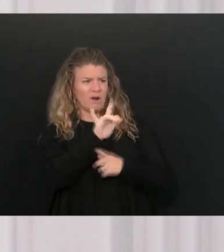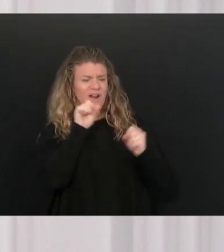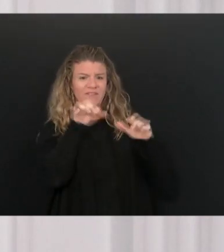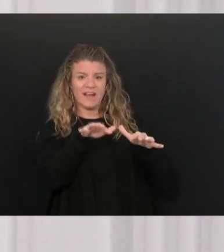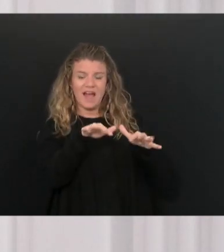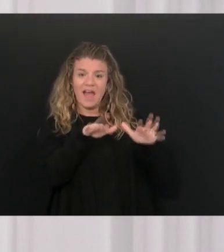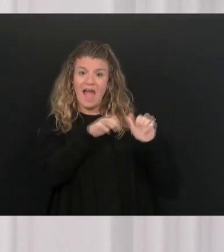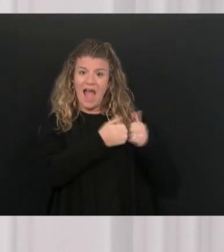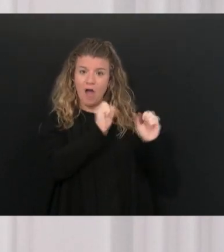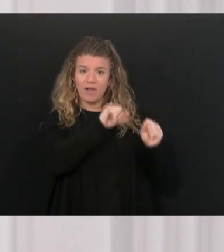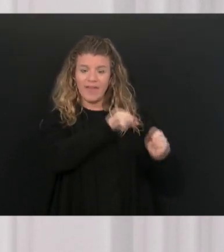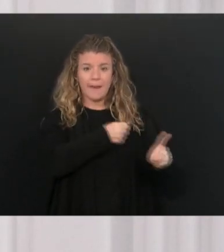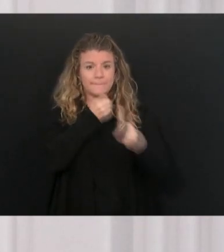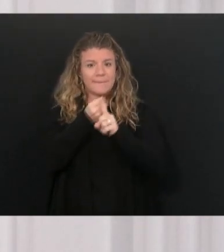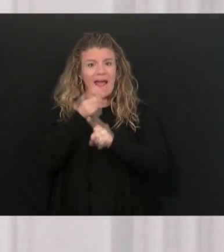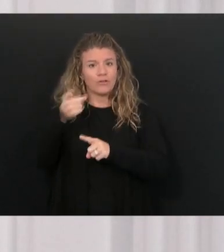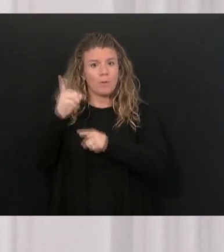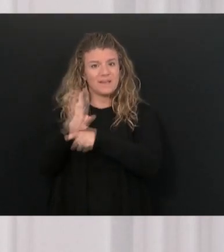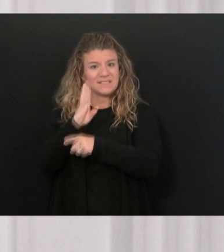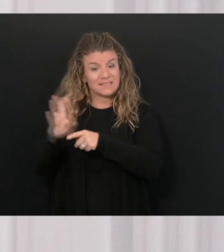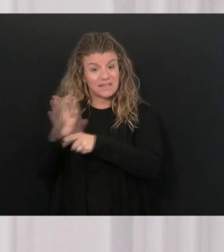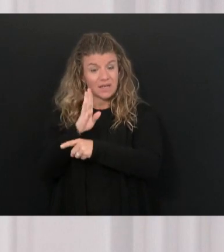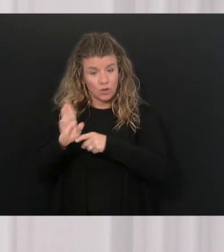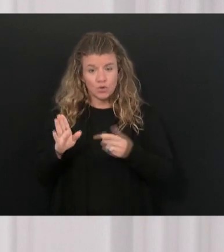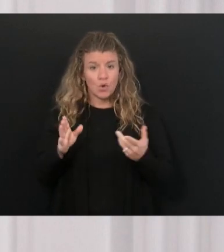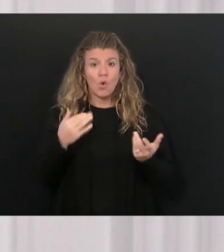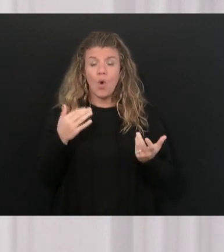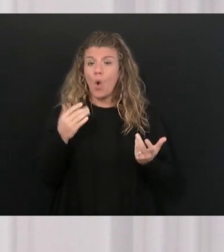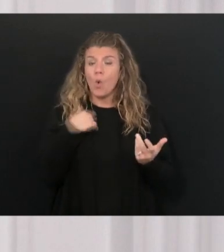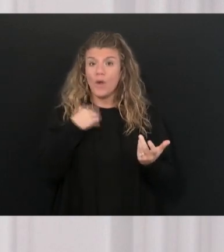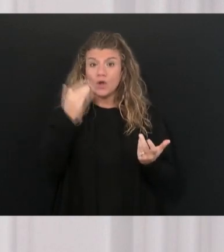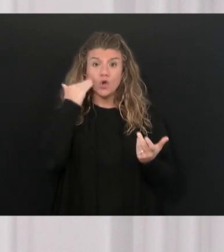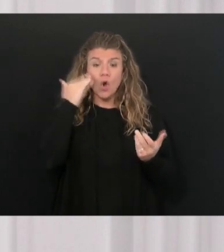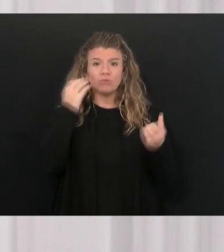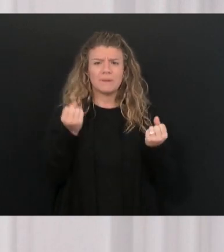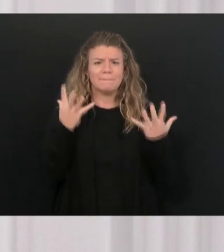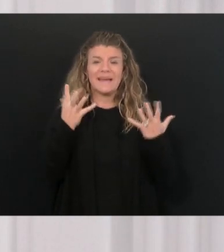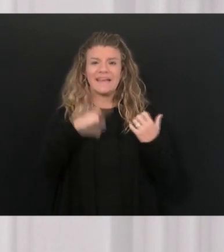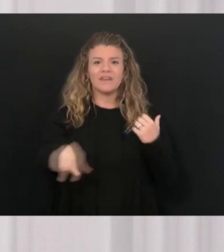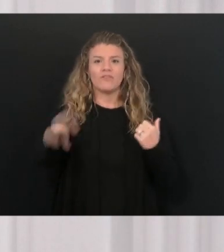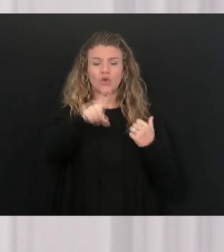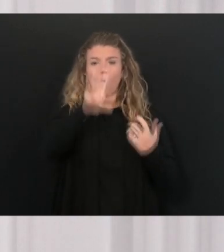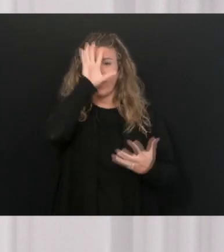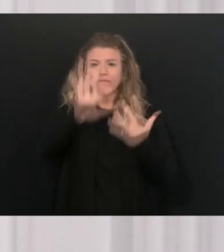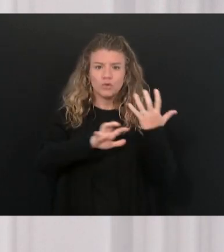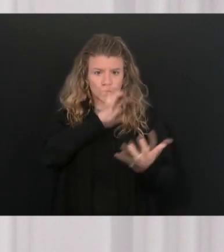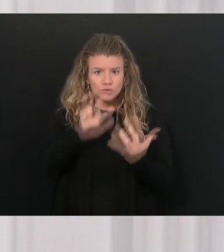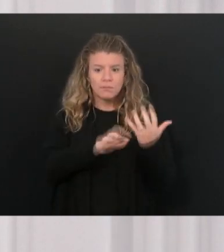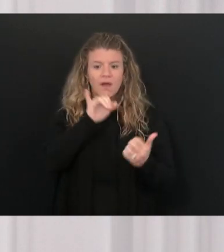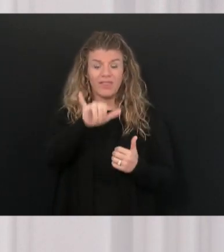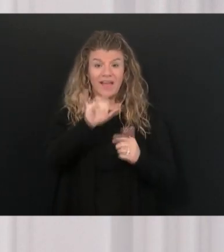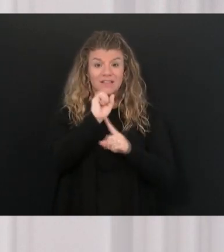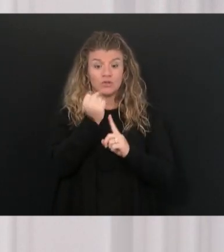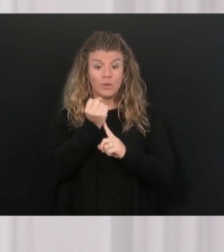might apply to them. We realize there's many out there that may be confused, and so, quite frankly, sometimes we confuse